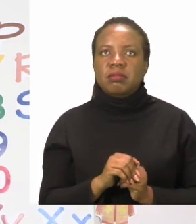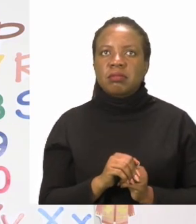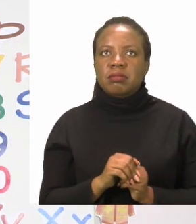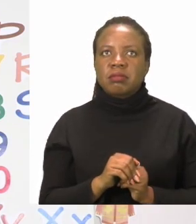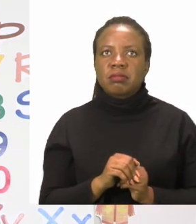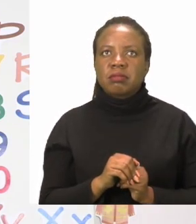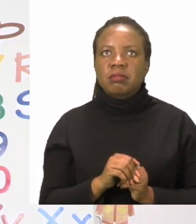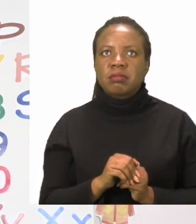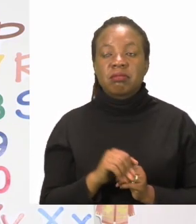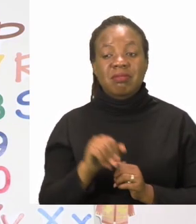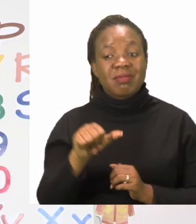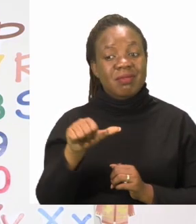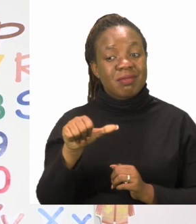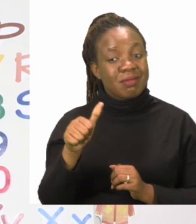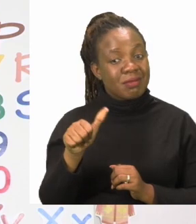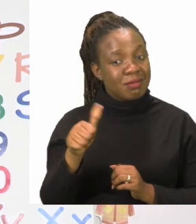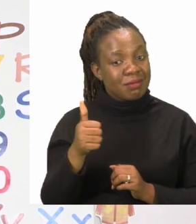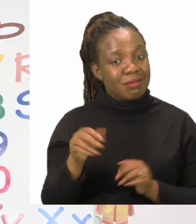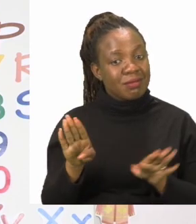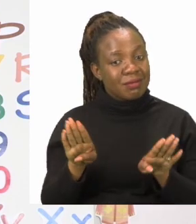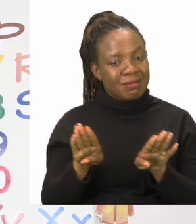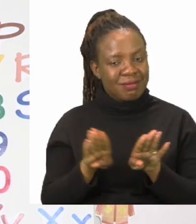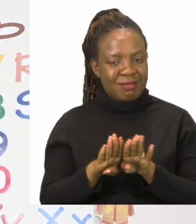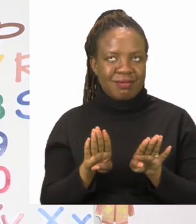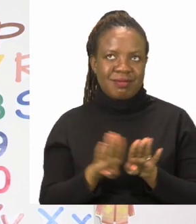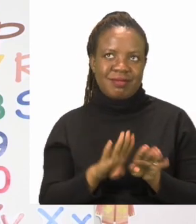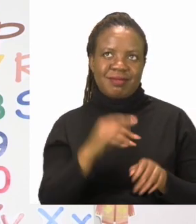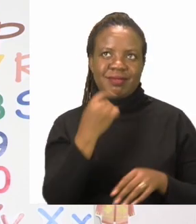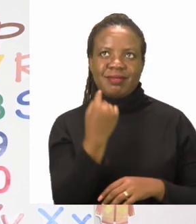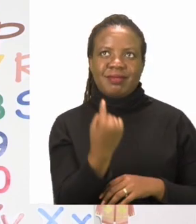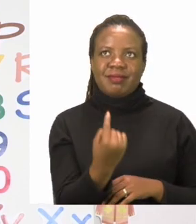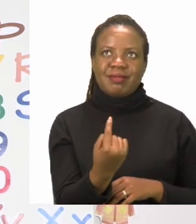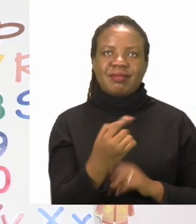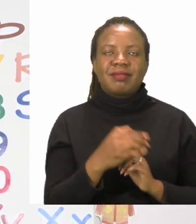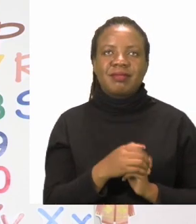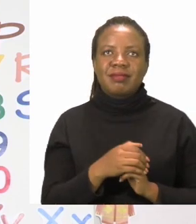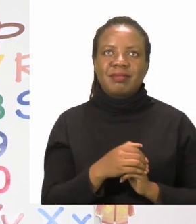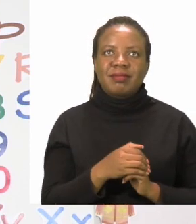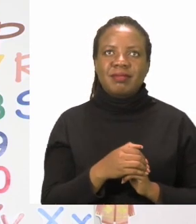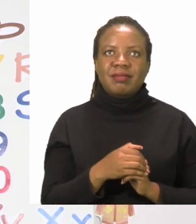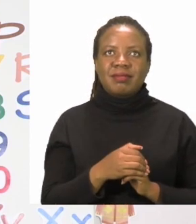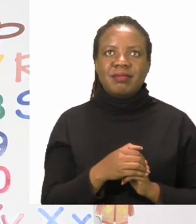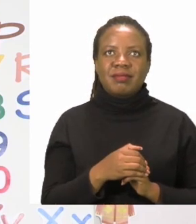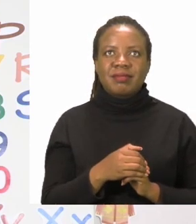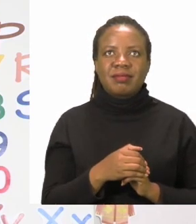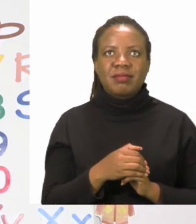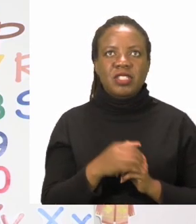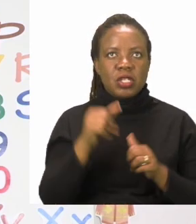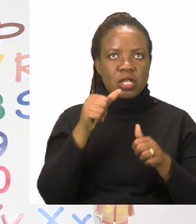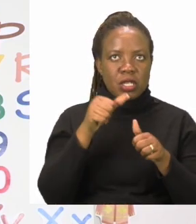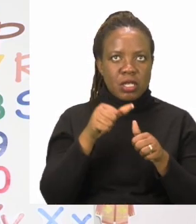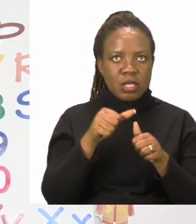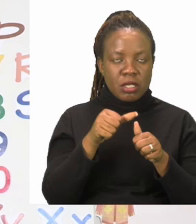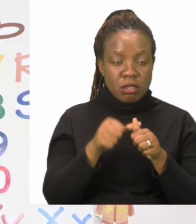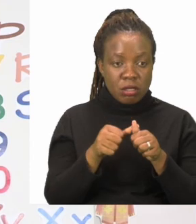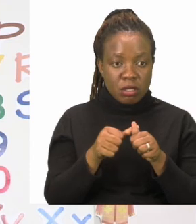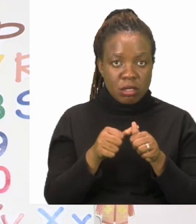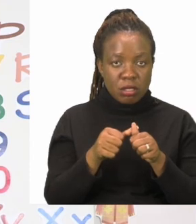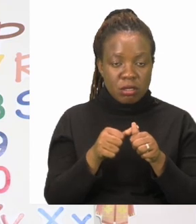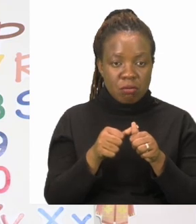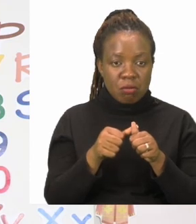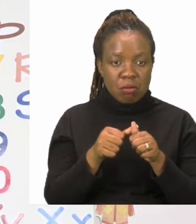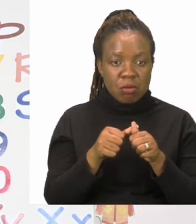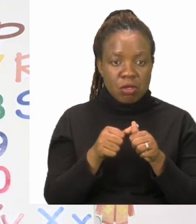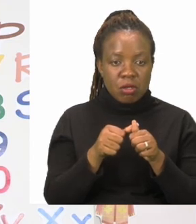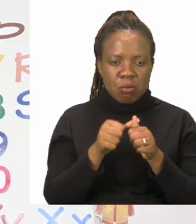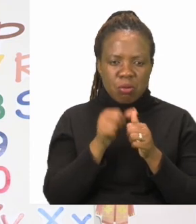For the rest of them, you're going to do by yourselves. Remember, you can use the same method we were using by pointing at the number